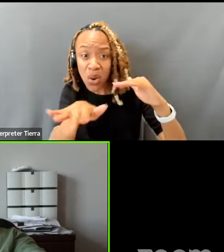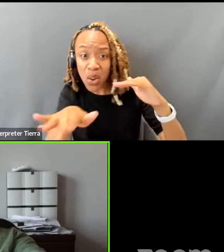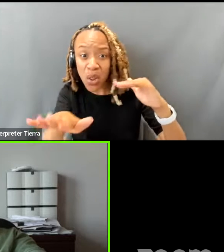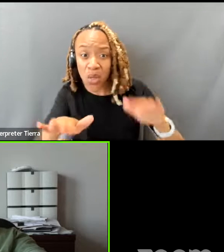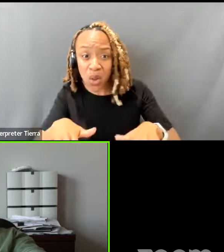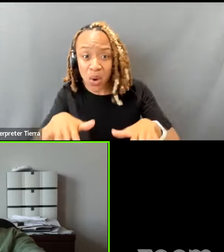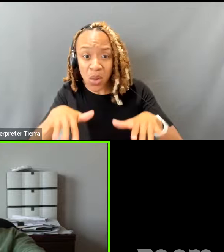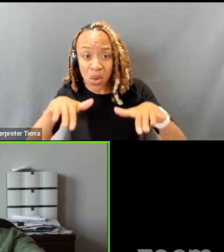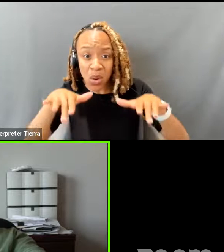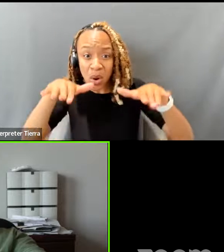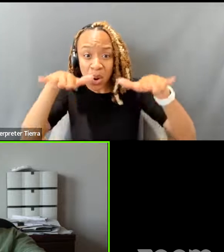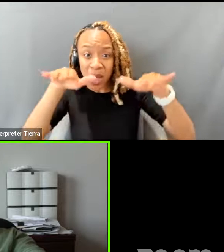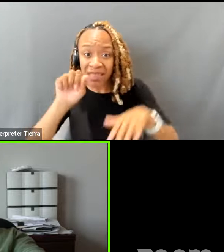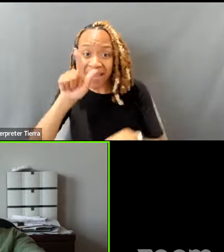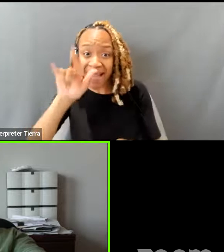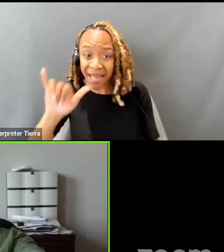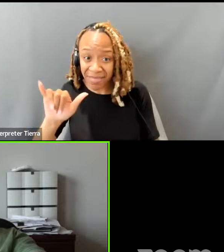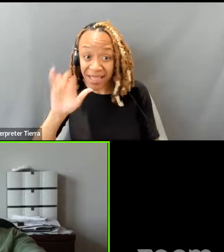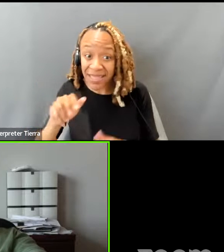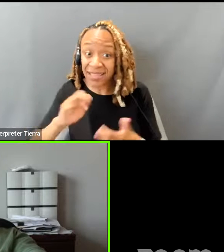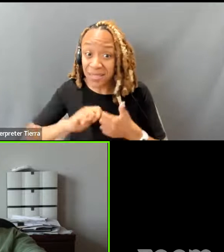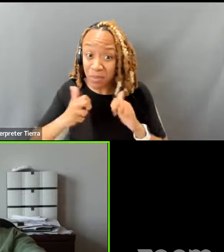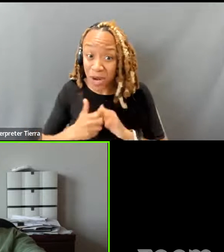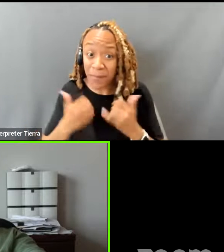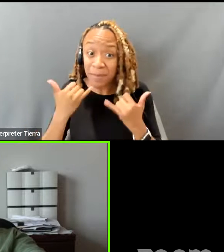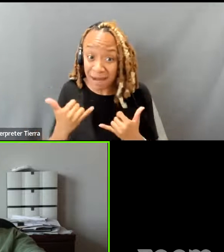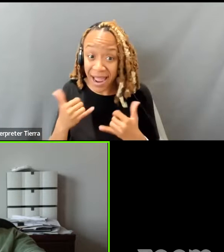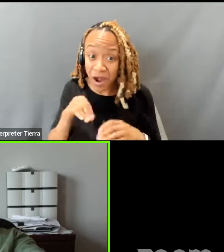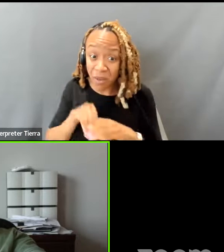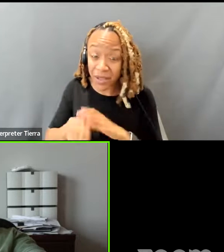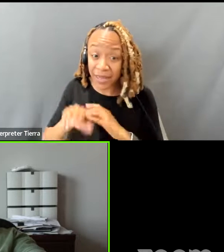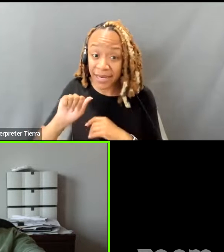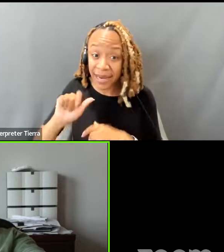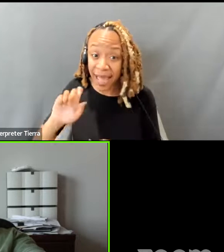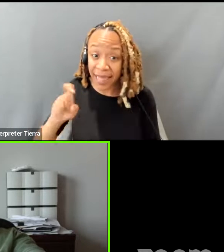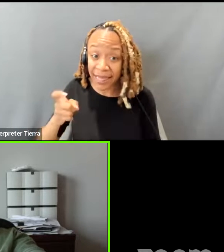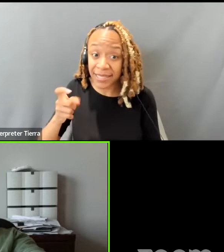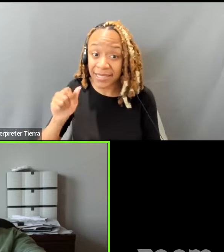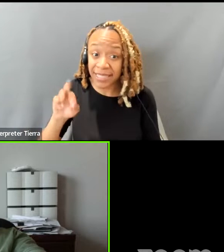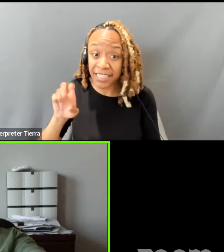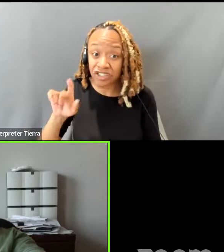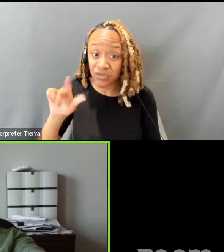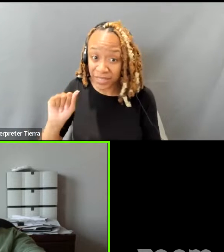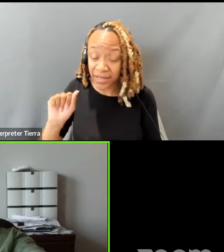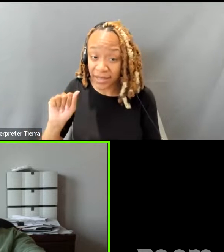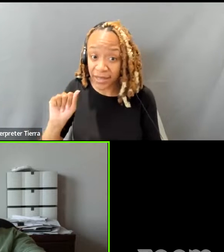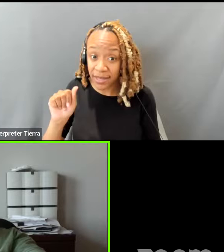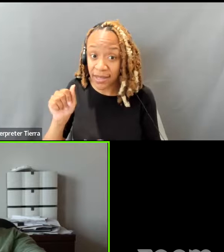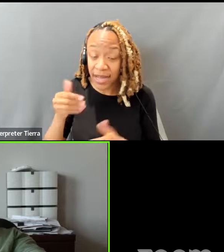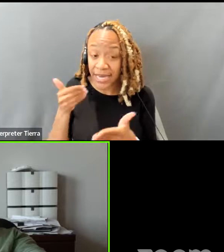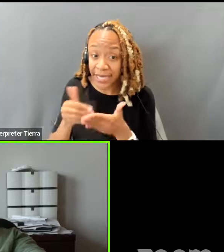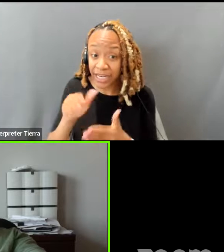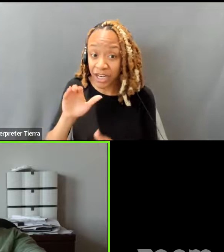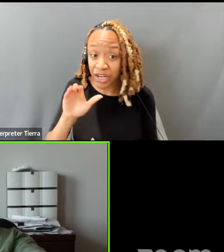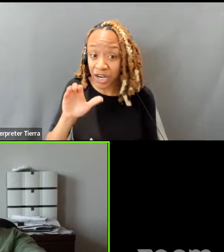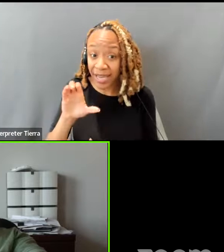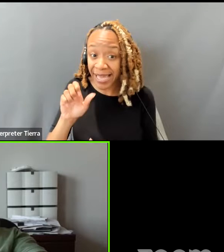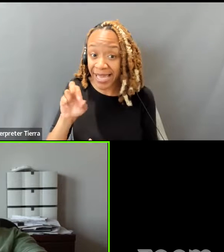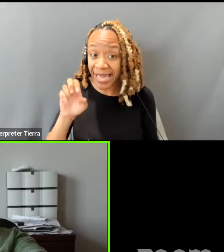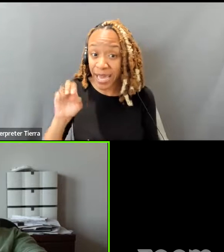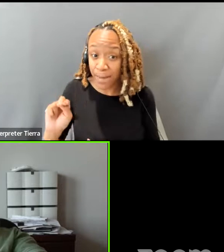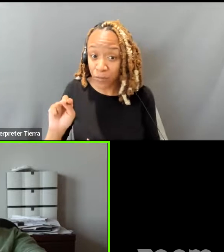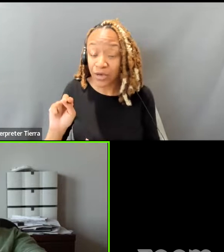Things like that. That's a problem they're having in Alexandria along Cameron Run. They've covered too much of the surface